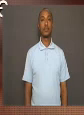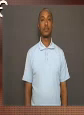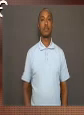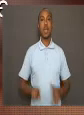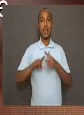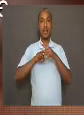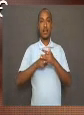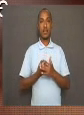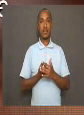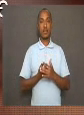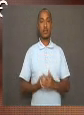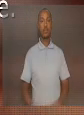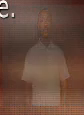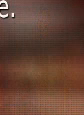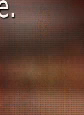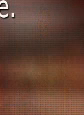Begin.